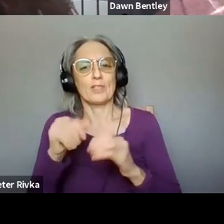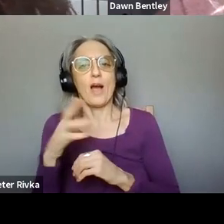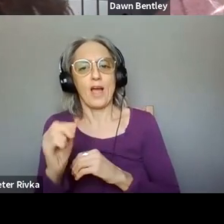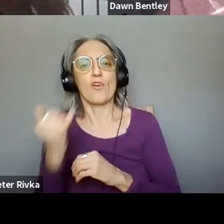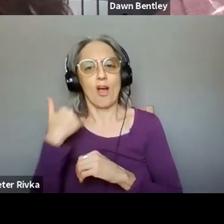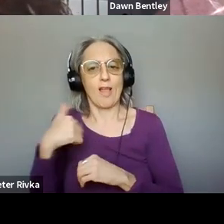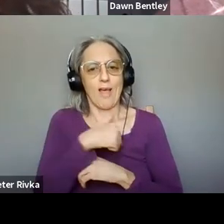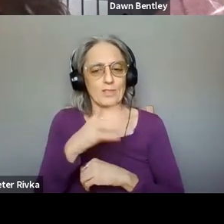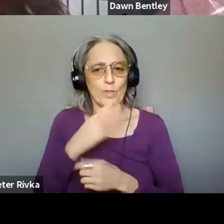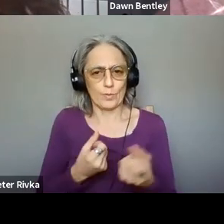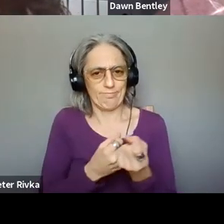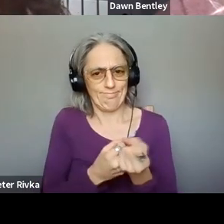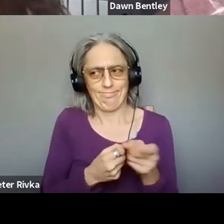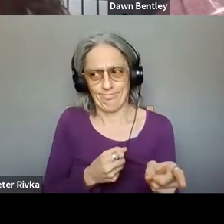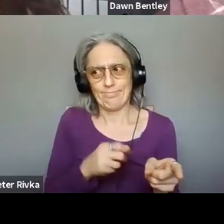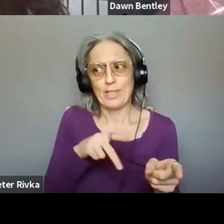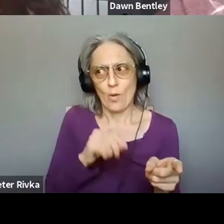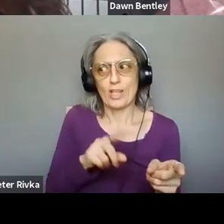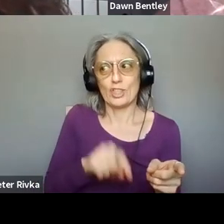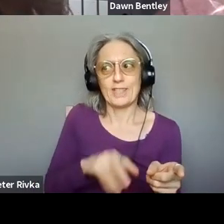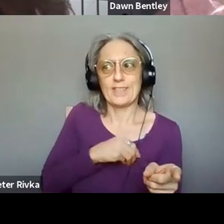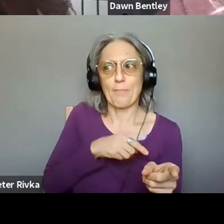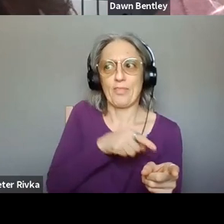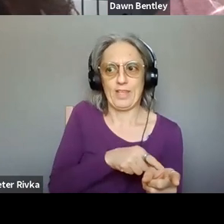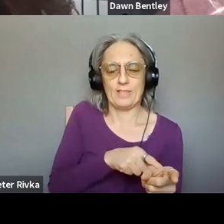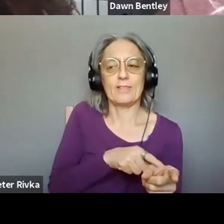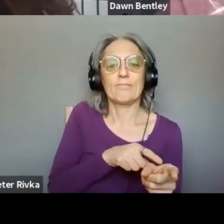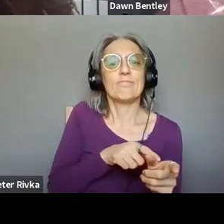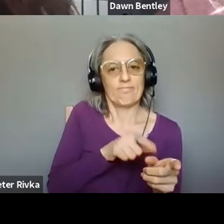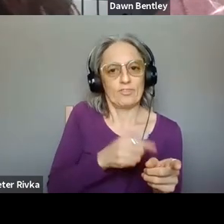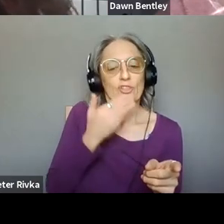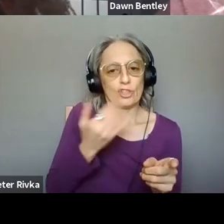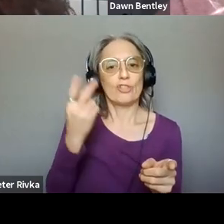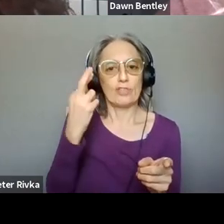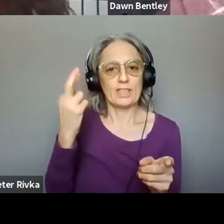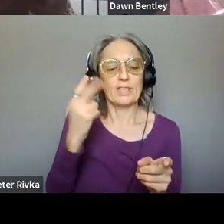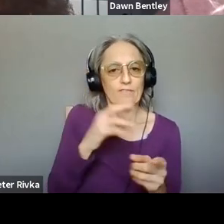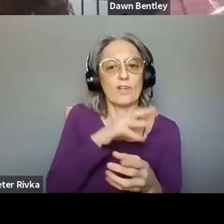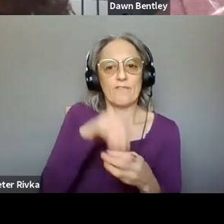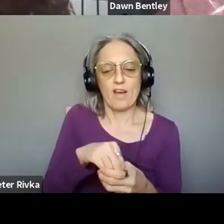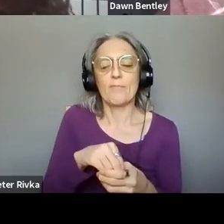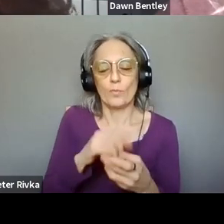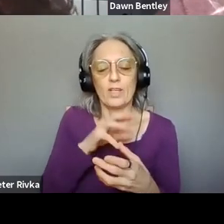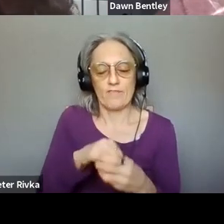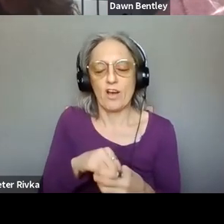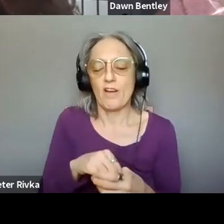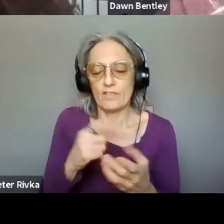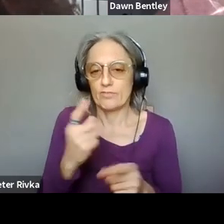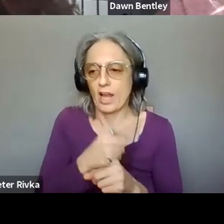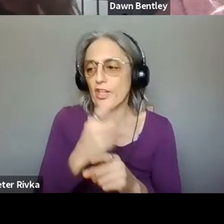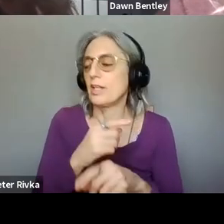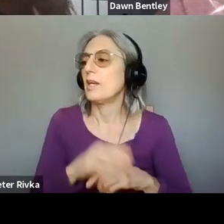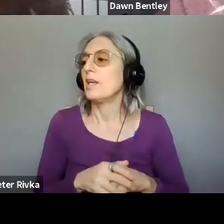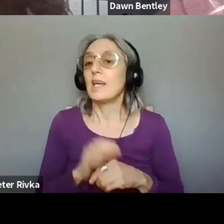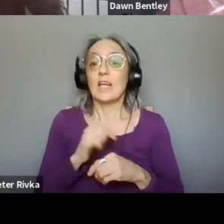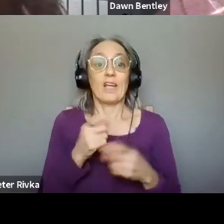for people to have their powers of attorney accepted as justifications for involvement on a regular basis, because if they can and they don't need a